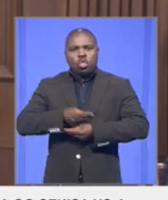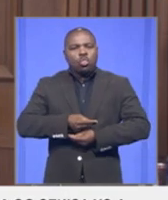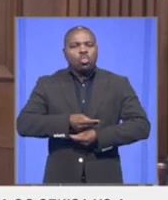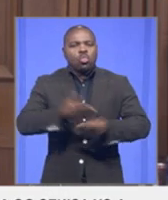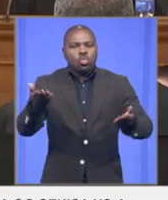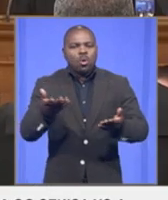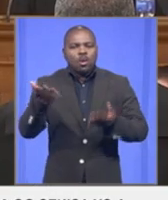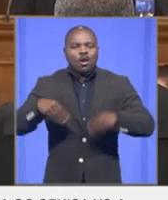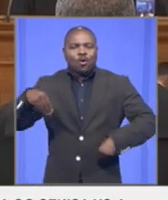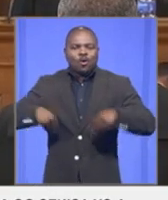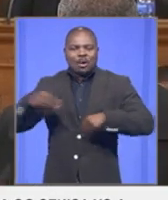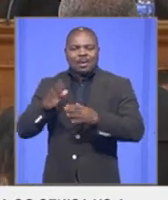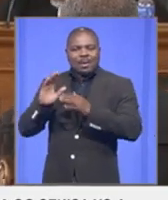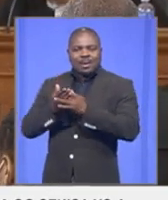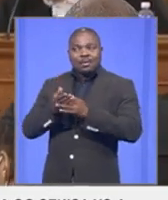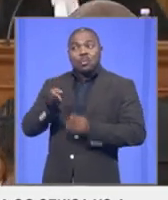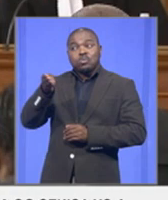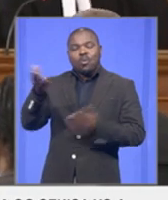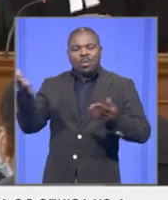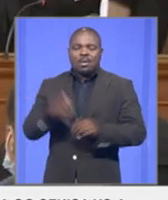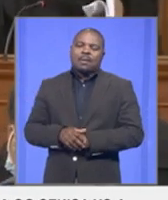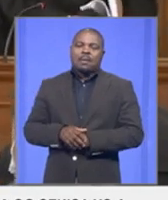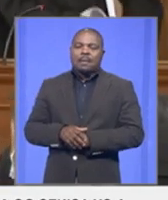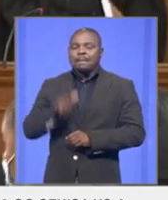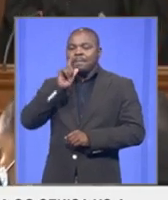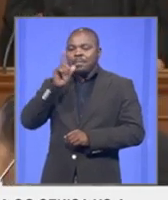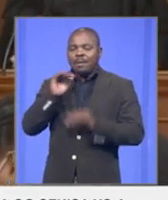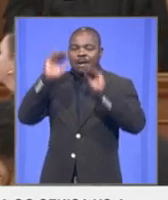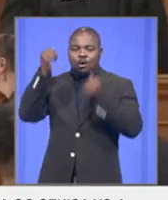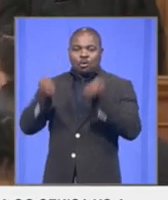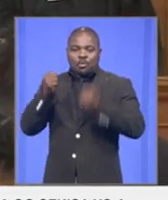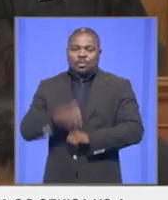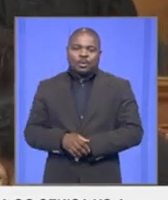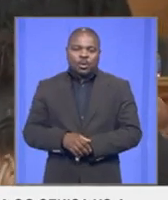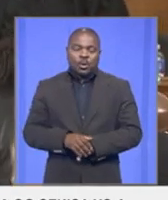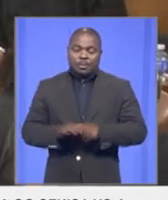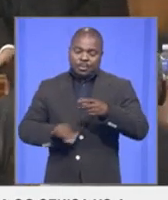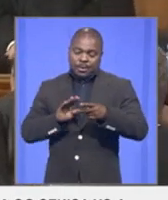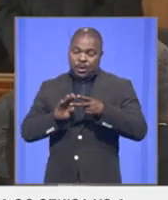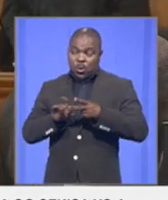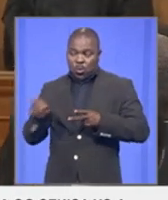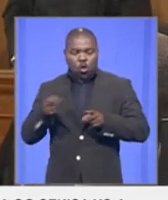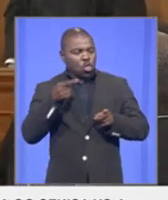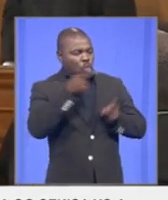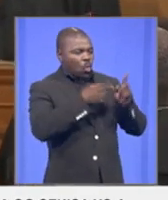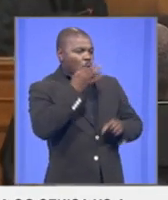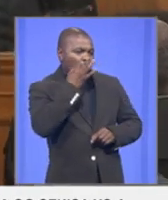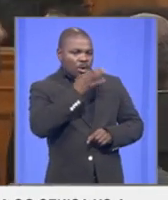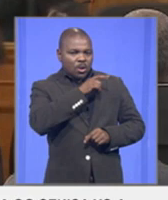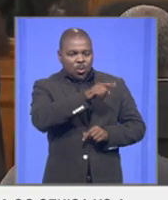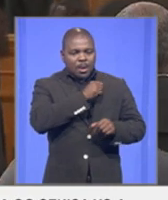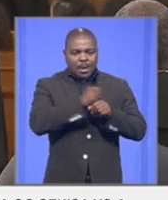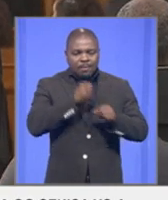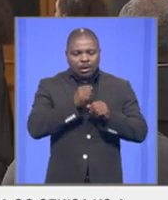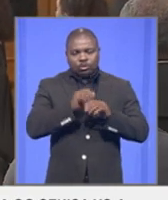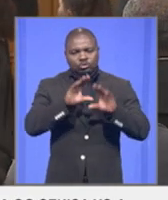mo tshekong ya bonweenwee kgatlhanong nae e sekiwang kwa kgotlatshekelokgolo kwa Pietermaritzburg. O latofatsa Ramaphosa ka go retelelwa ke go tsaya